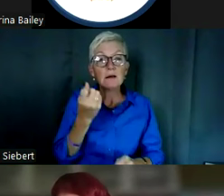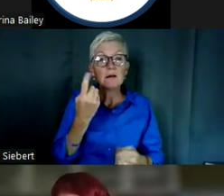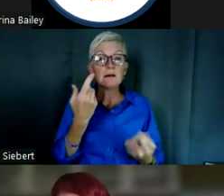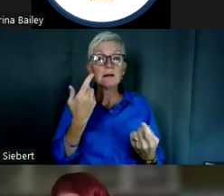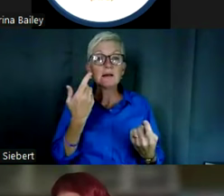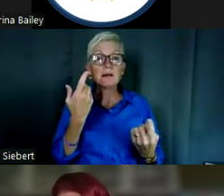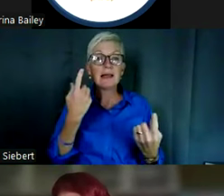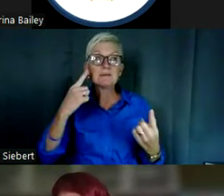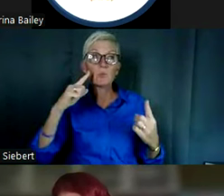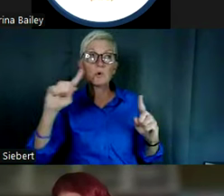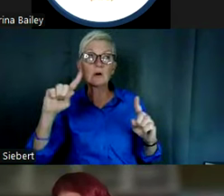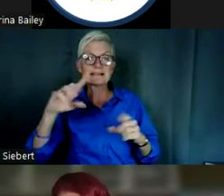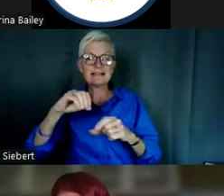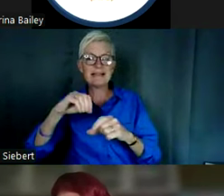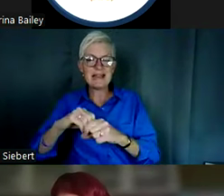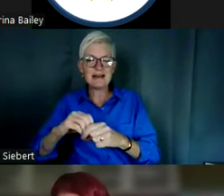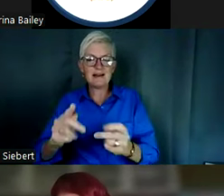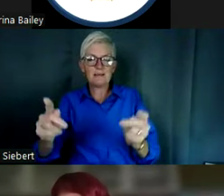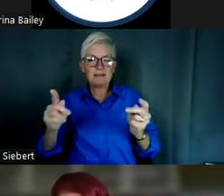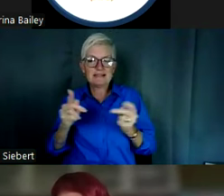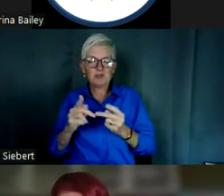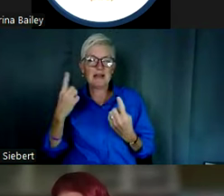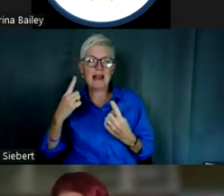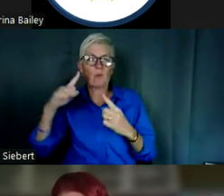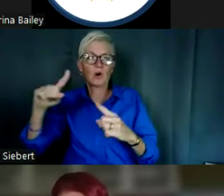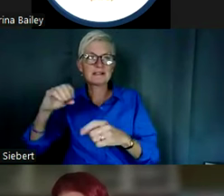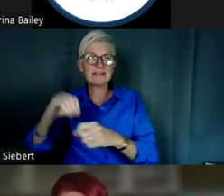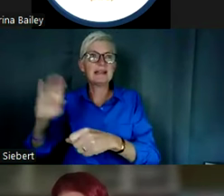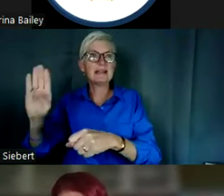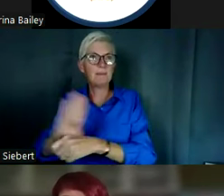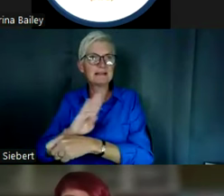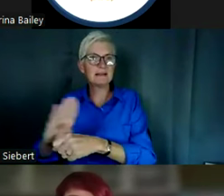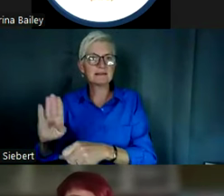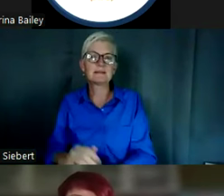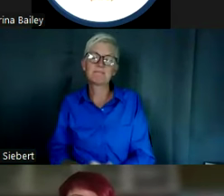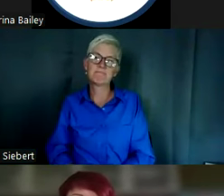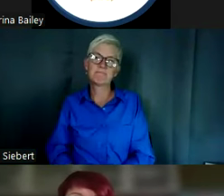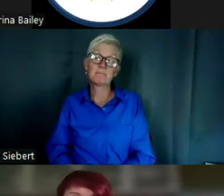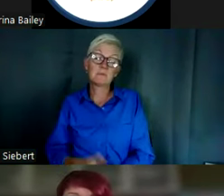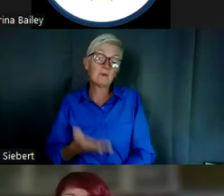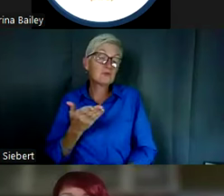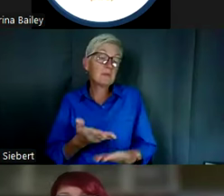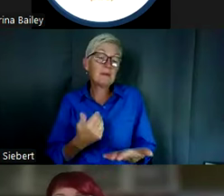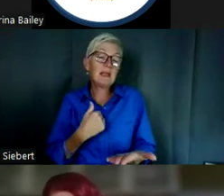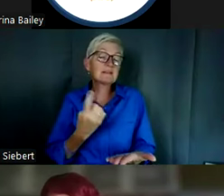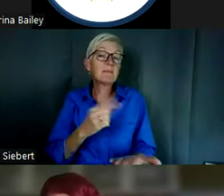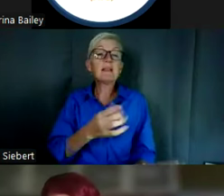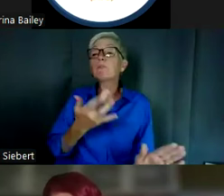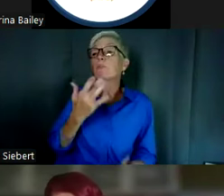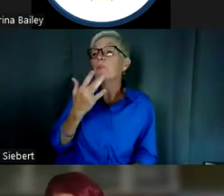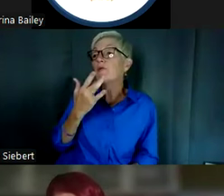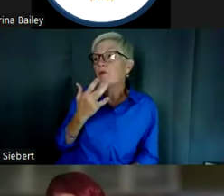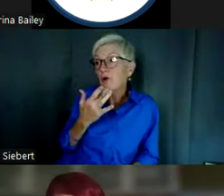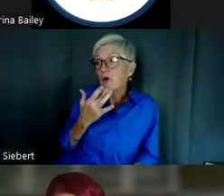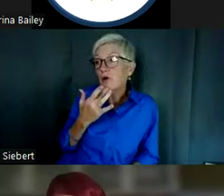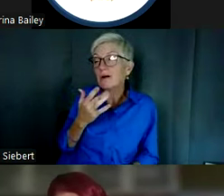within the context of the position and your needs as an employer? So the person may have something they prefer, but they need to